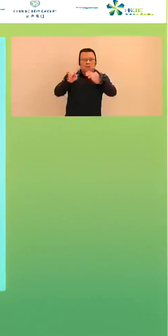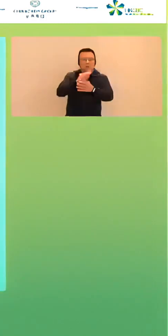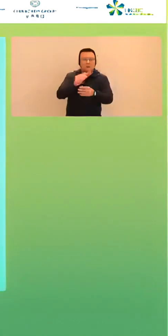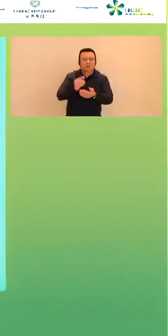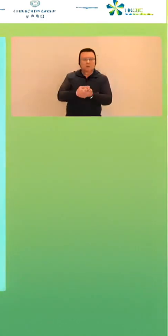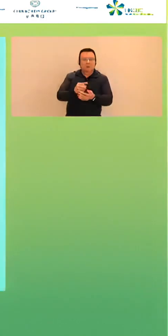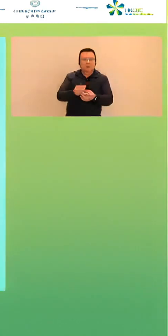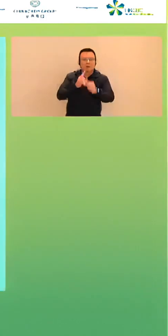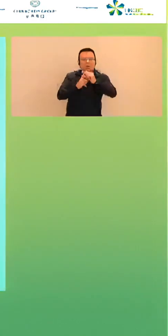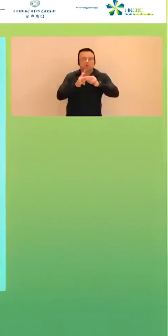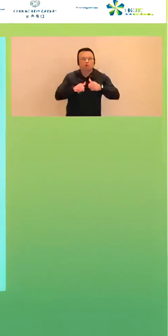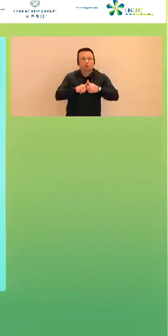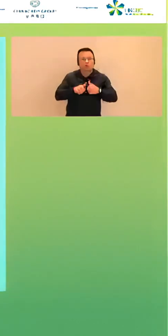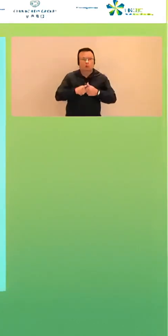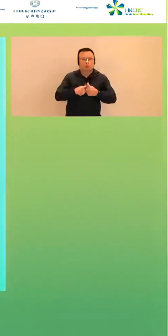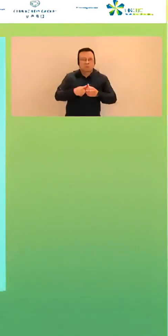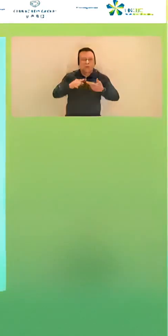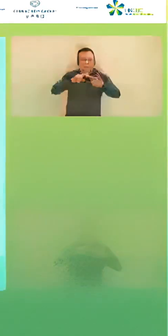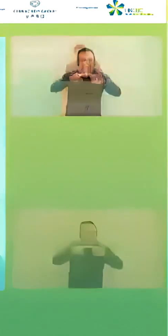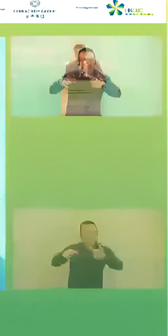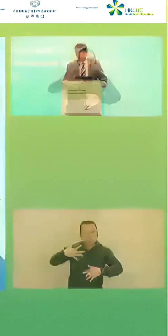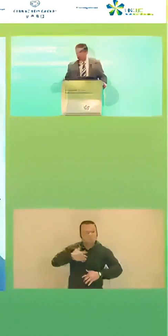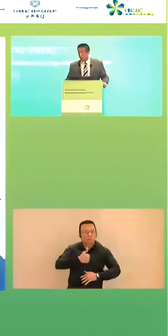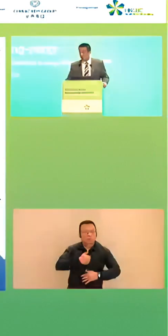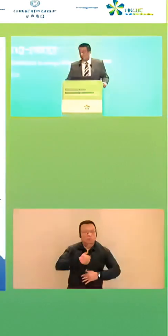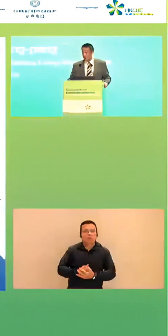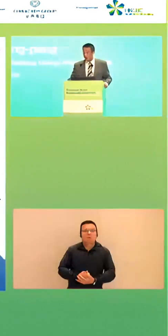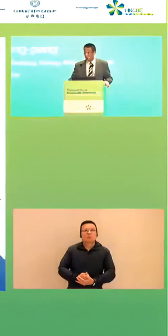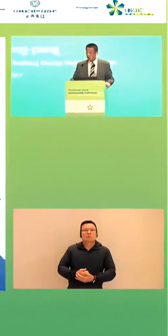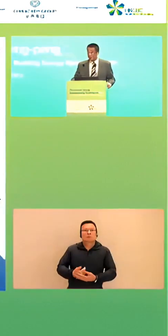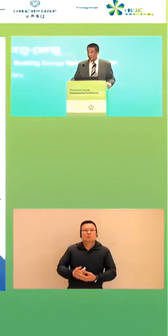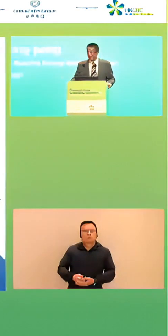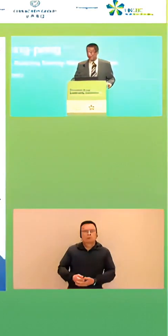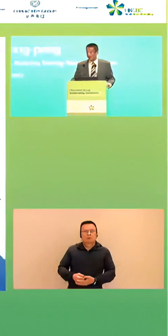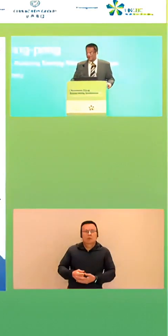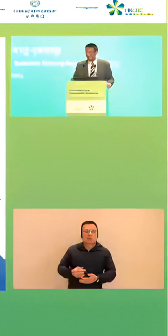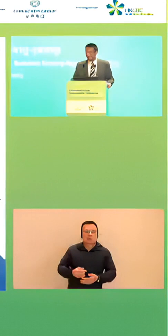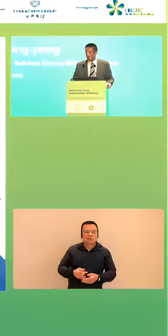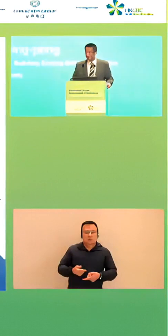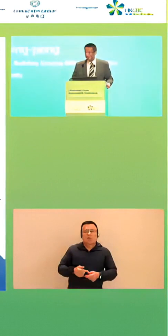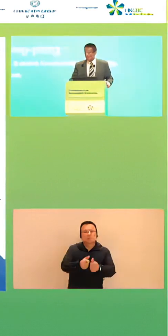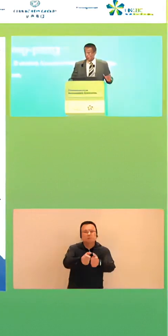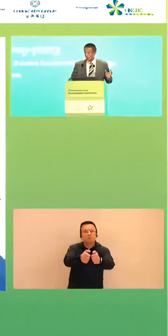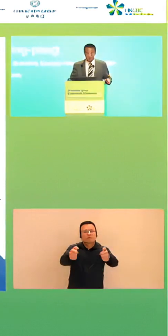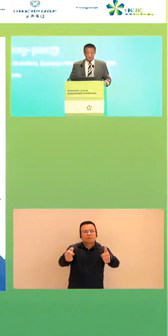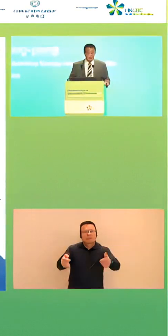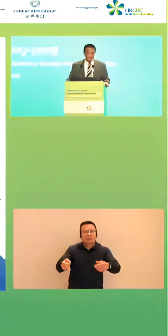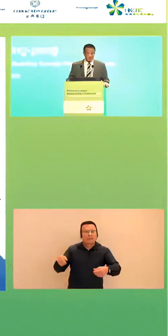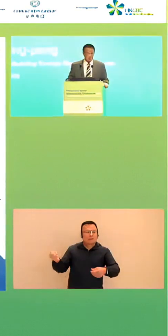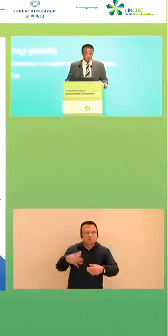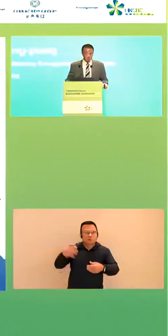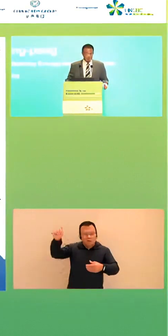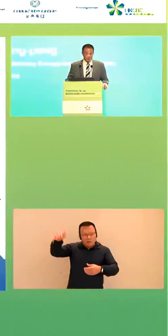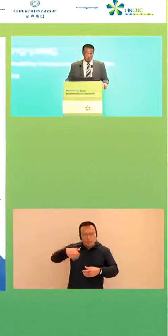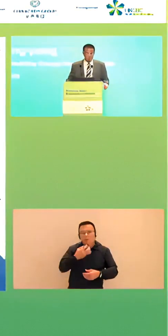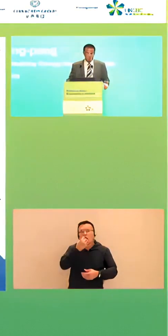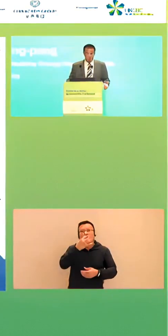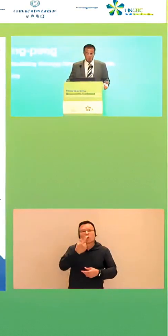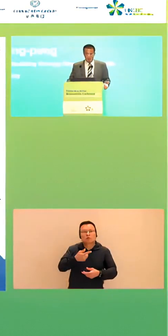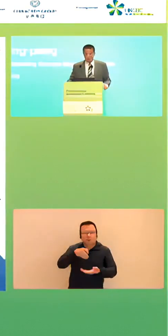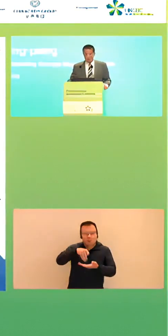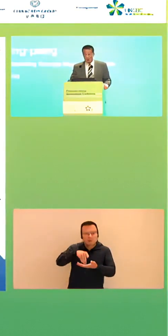Thank you, MC. And it's my great pleasure to be Hong Kong again and to join this great